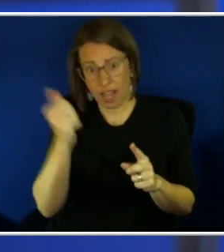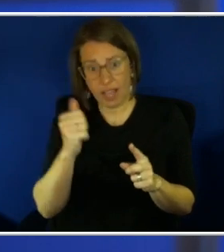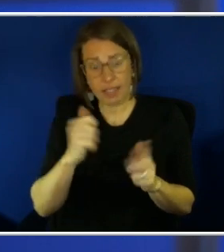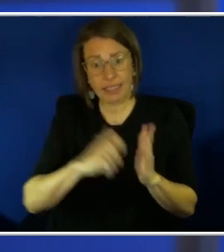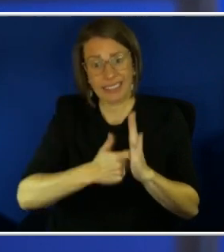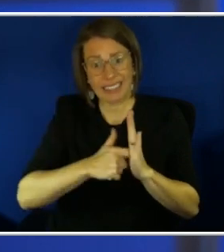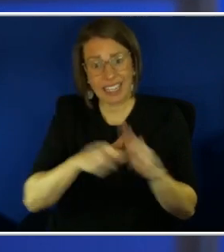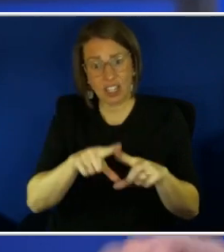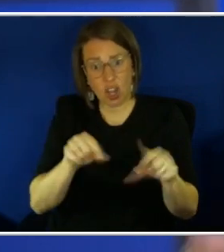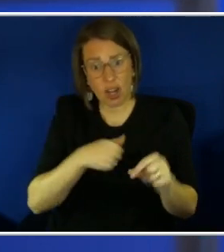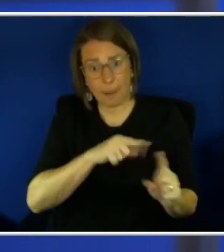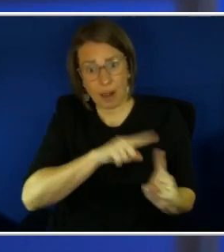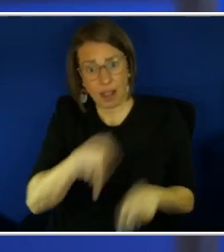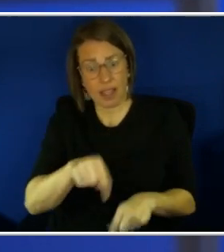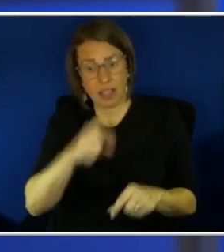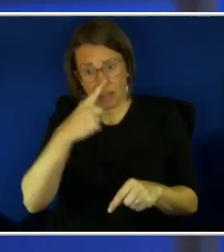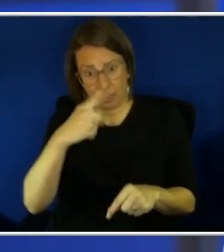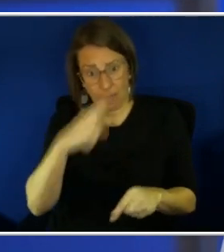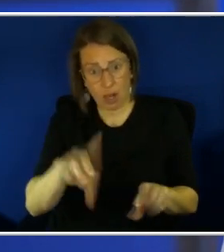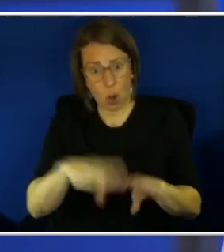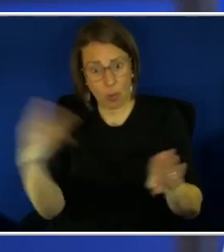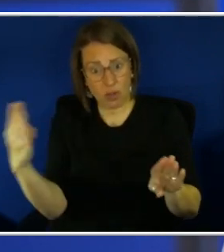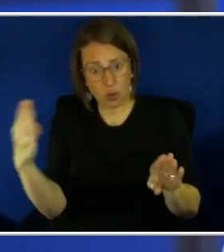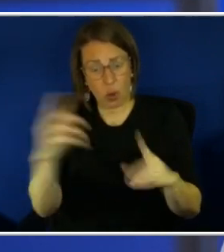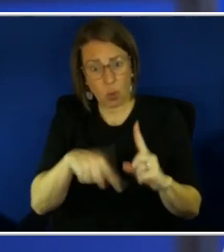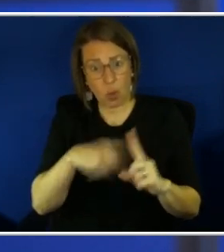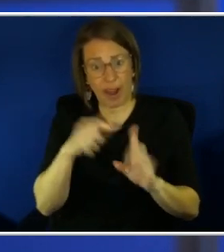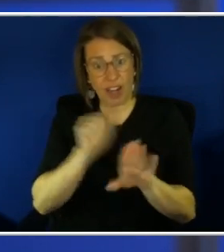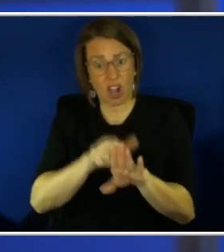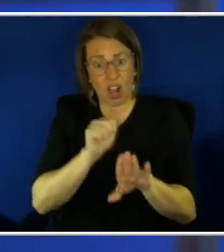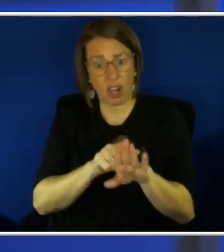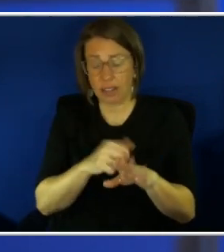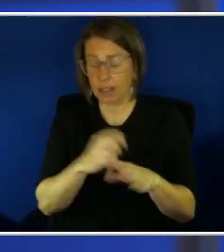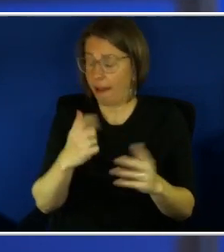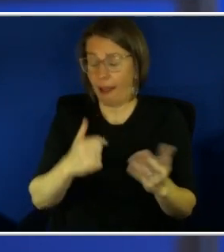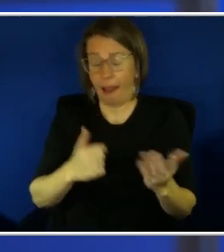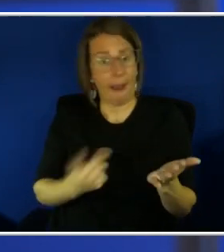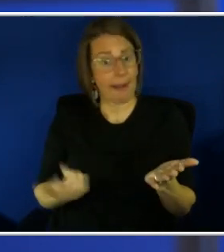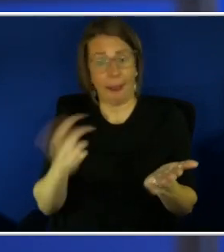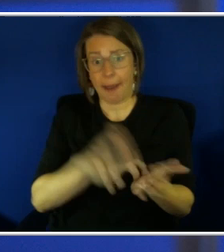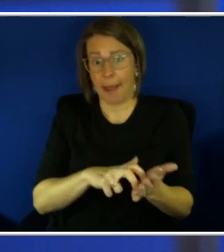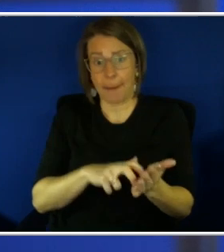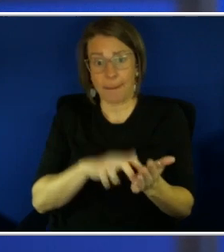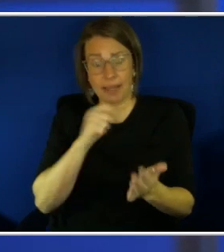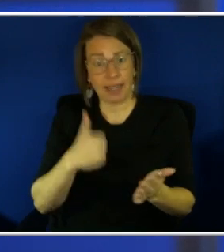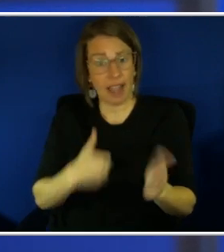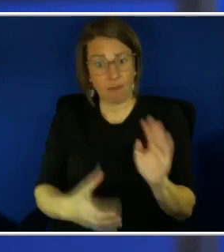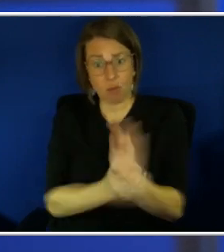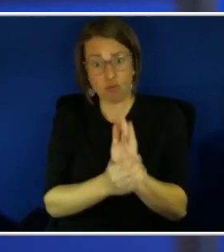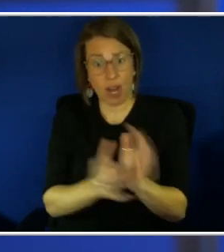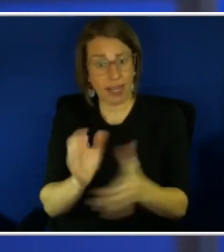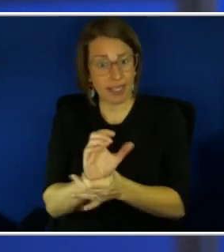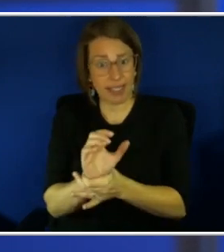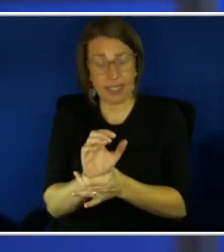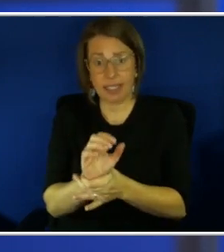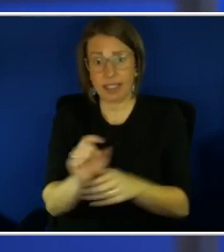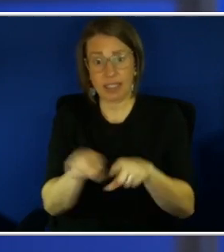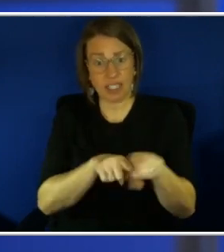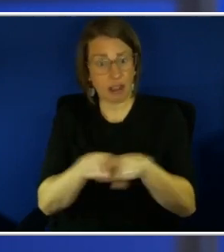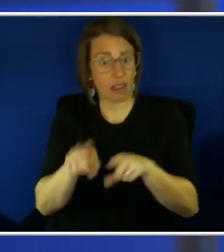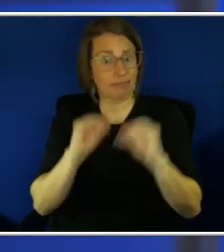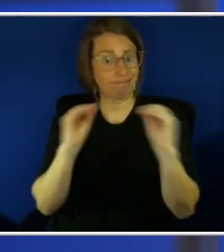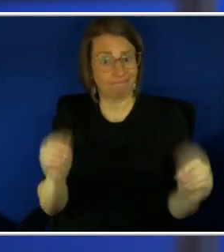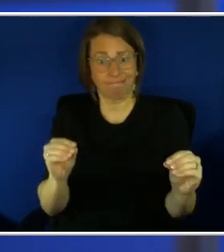way. Can you open the door when I knock?" Somehow I got up and didn't have my braces or had socks on, and